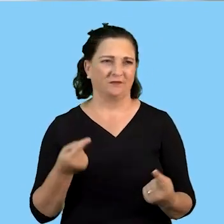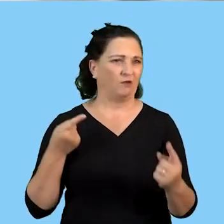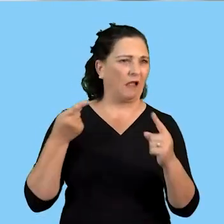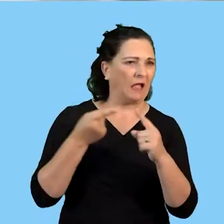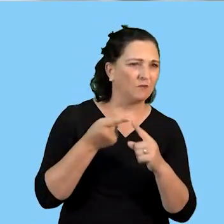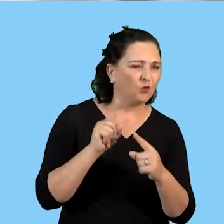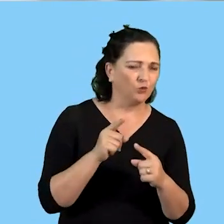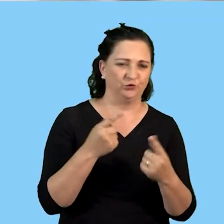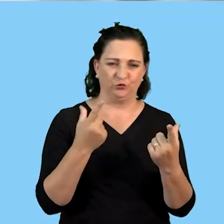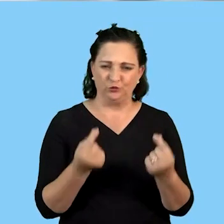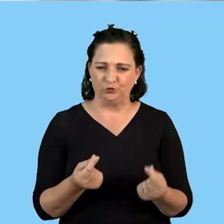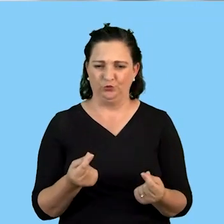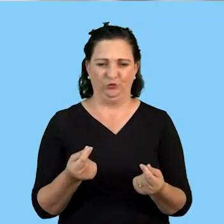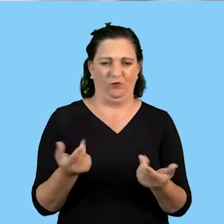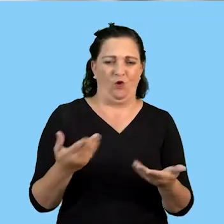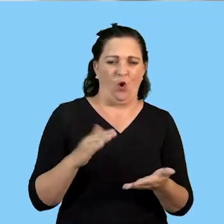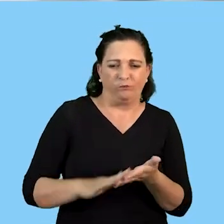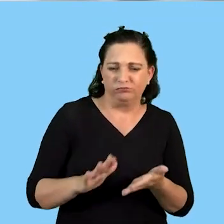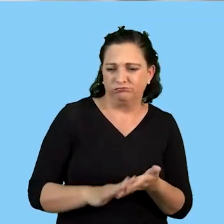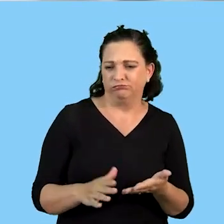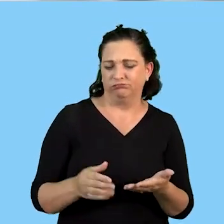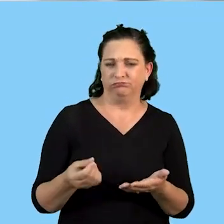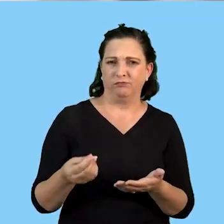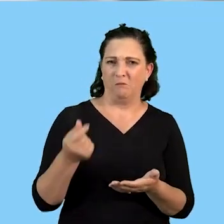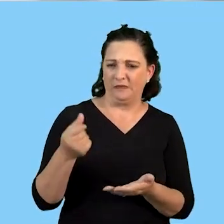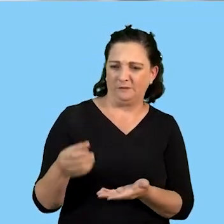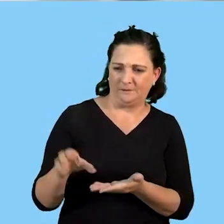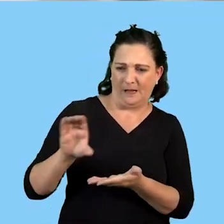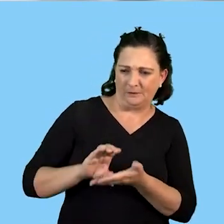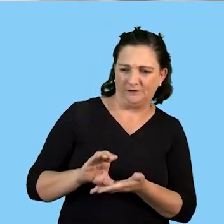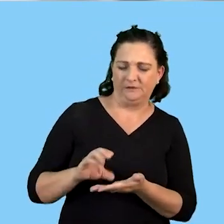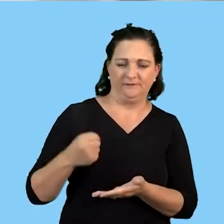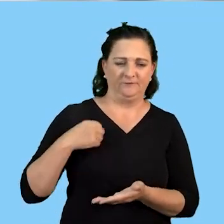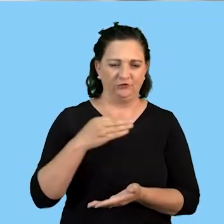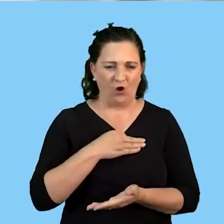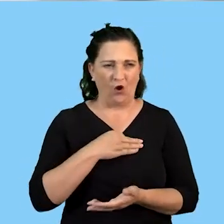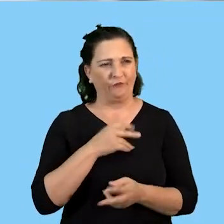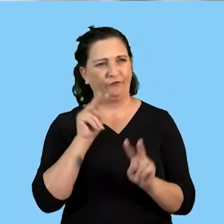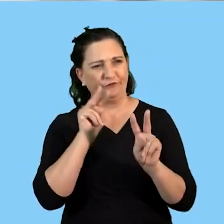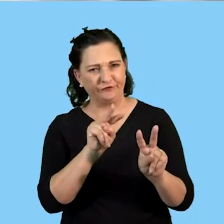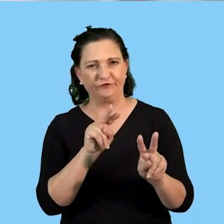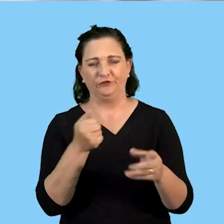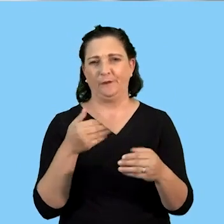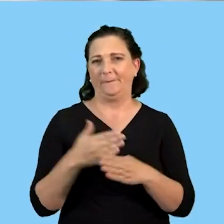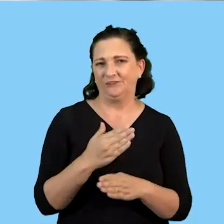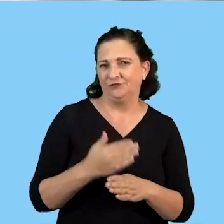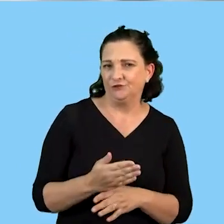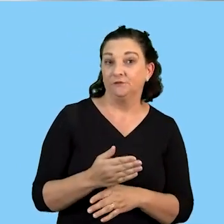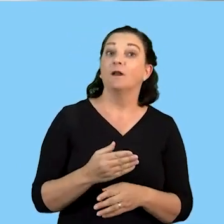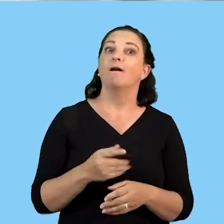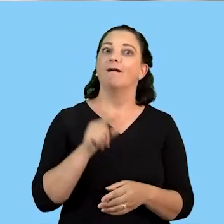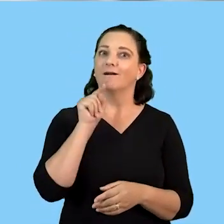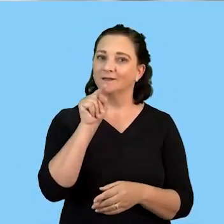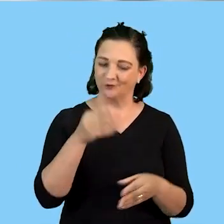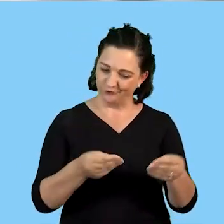business has to do, what the business entails, what the business is going to do, its operations, its capital, its staff,